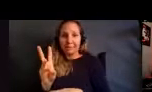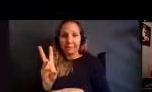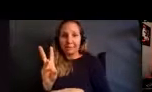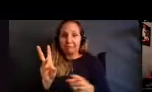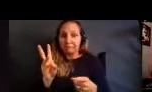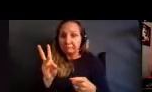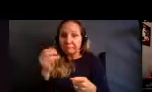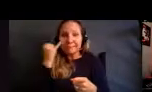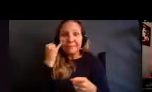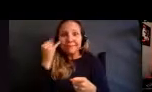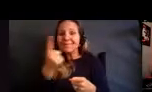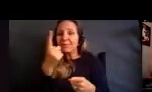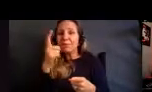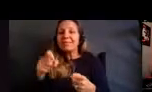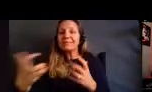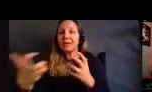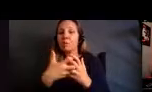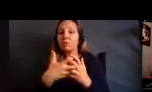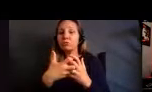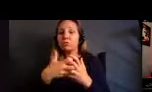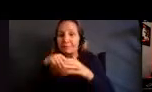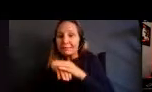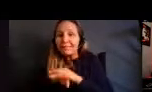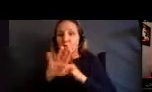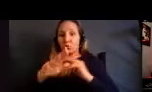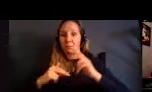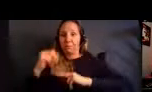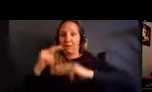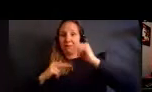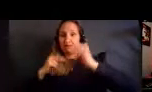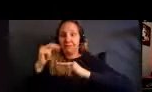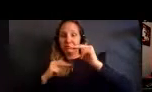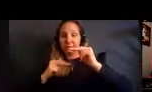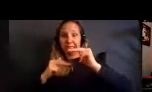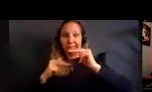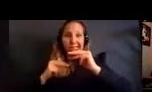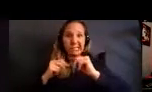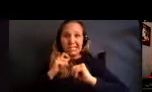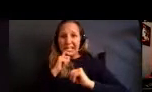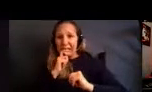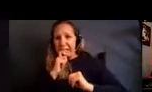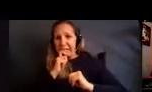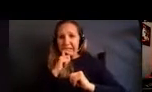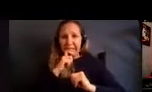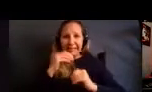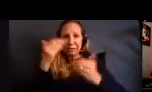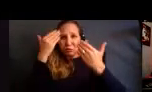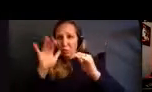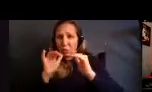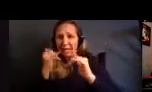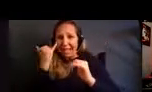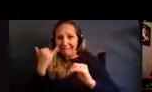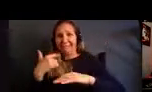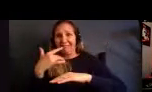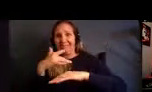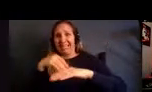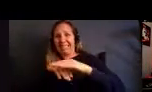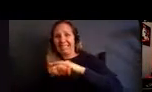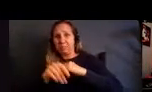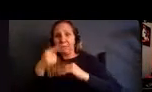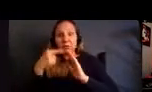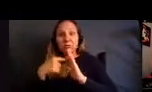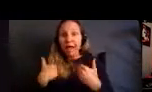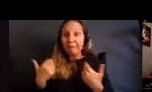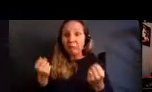needs accommodations if they're coming into your space and they just didn't know what things were available. Do you have ASL interpreters available